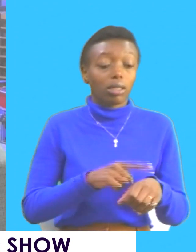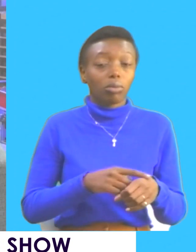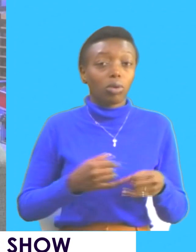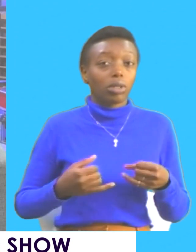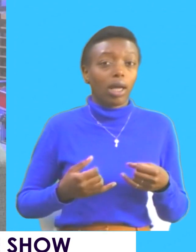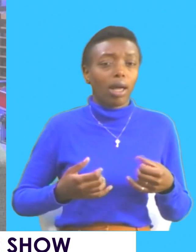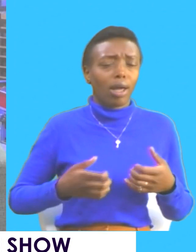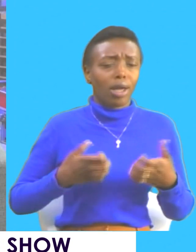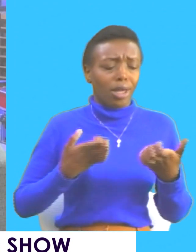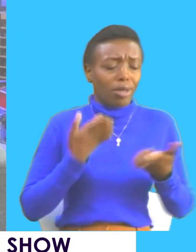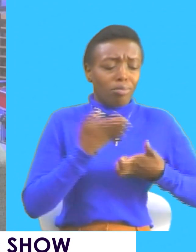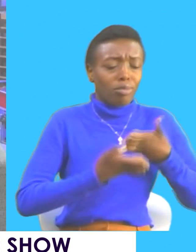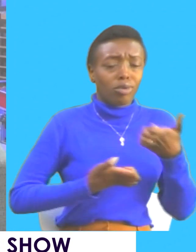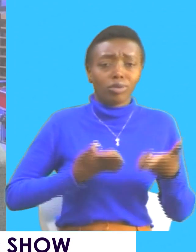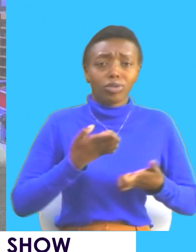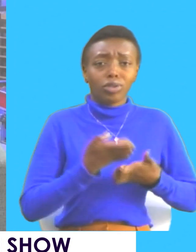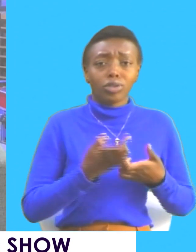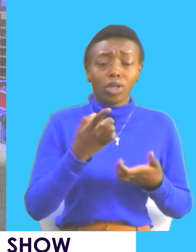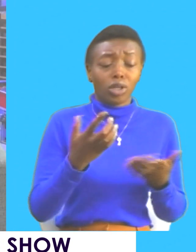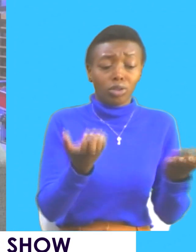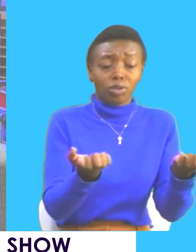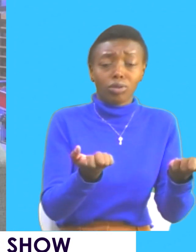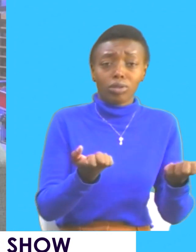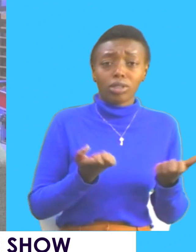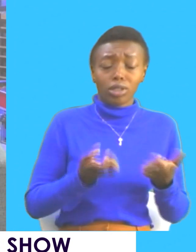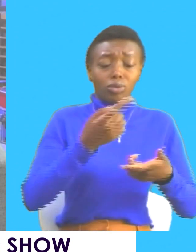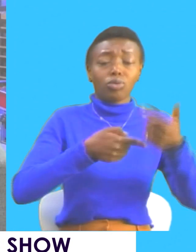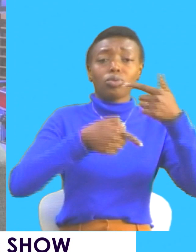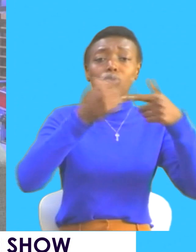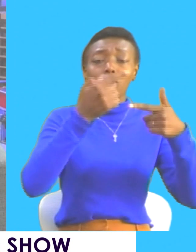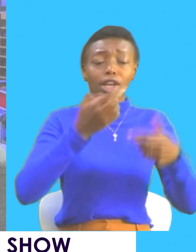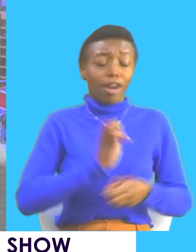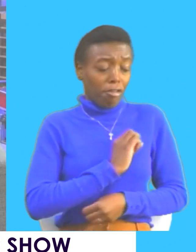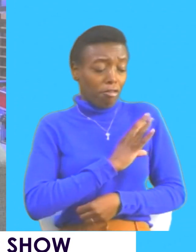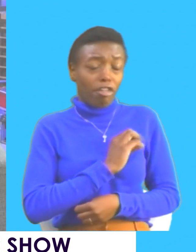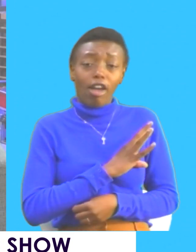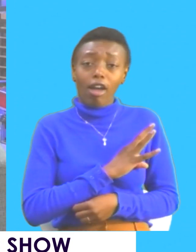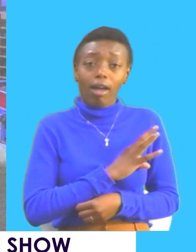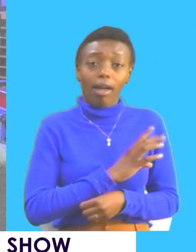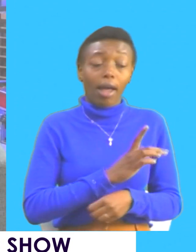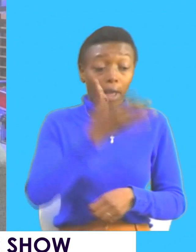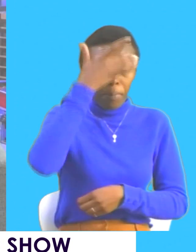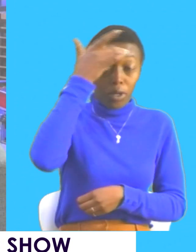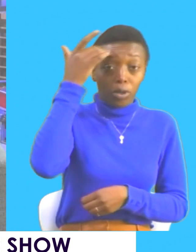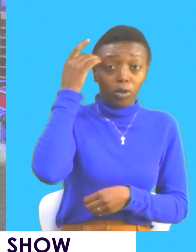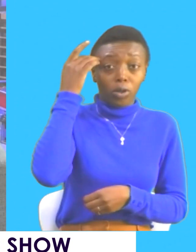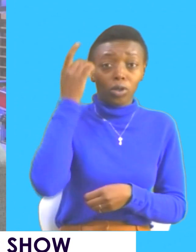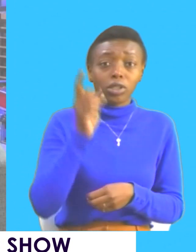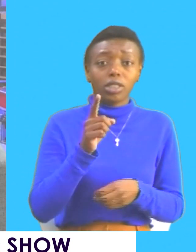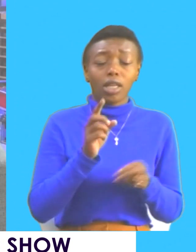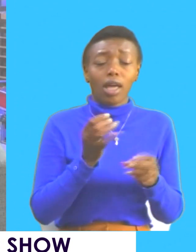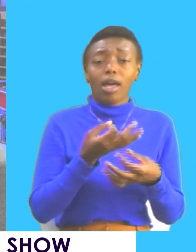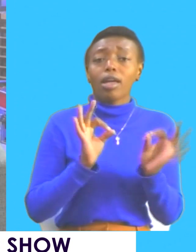and envy? You need to conquer. You need to conquer the fear of irrelevance, because it is out of